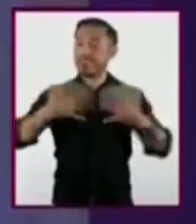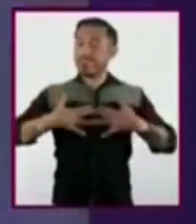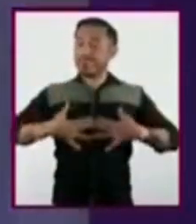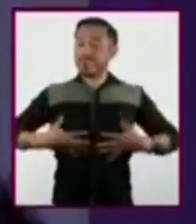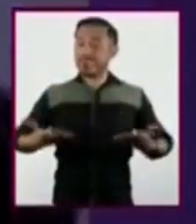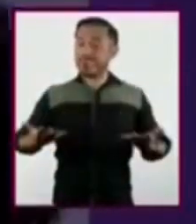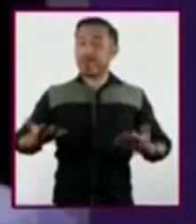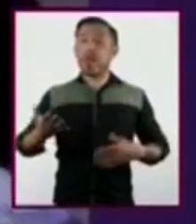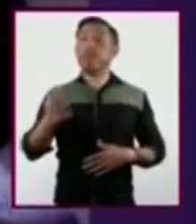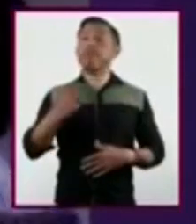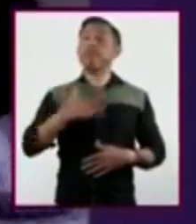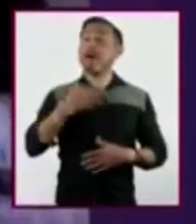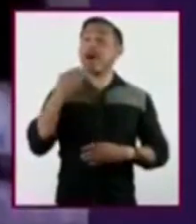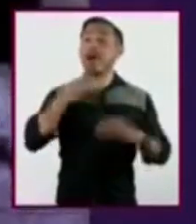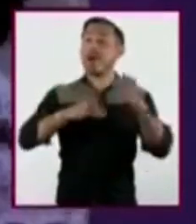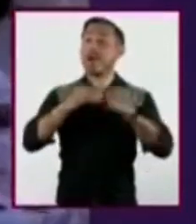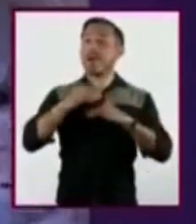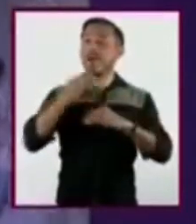My costume.